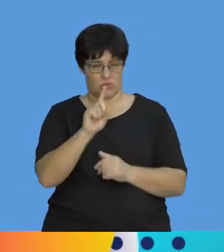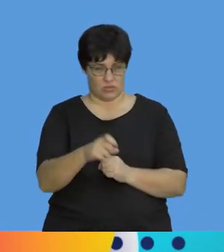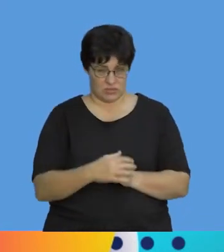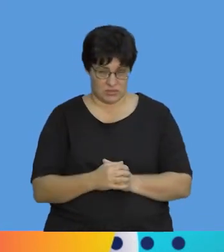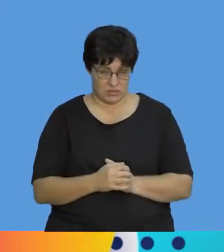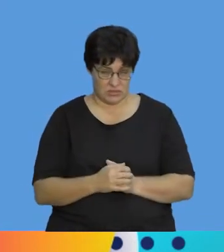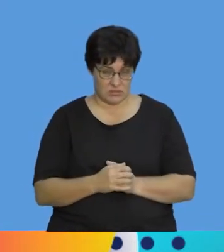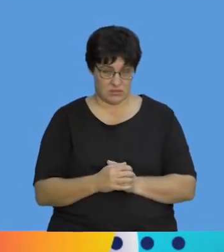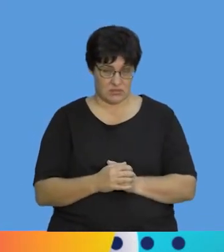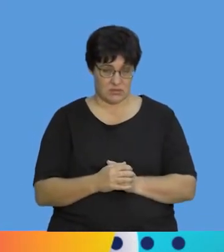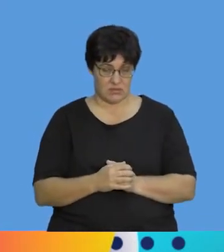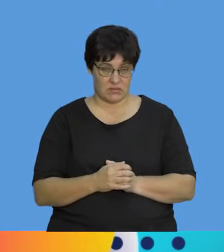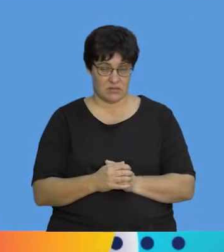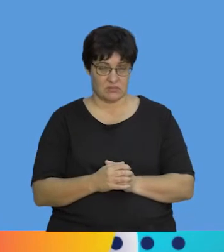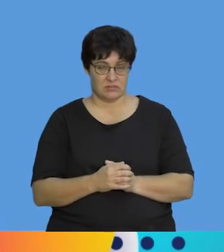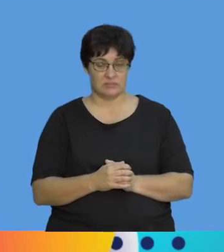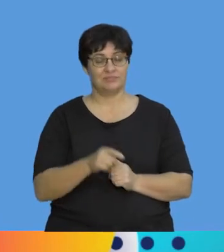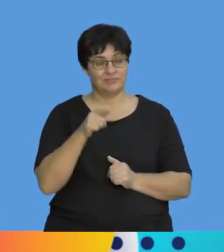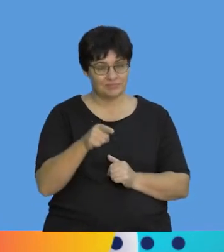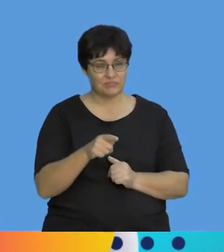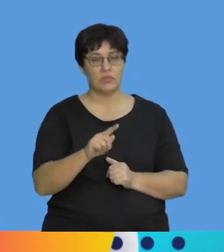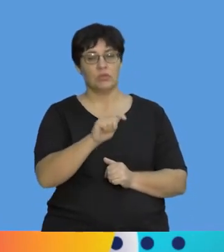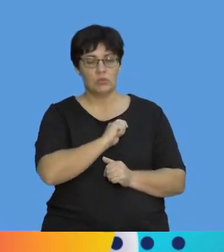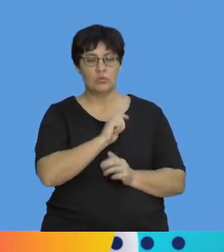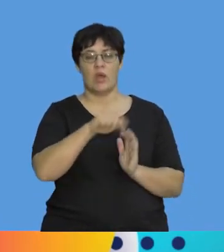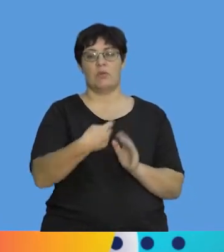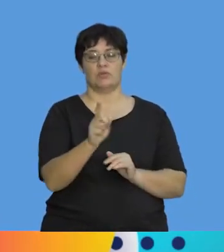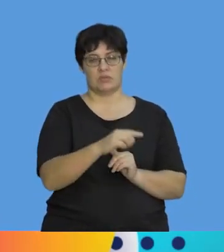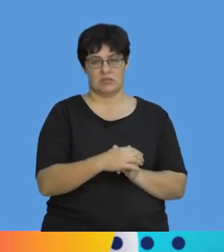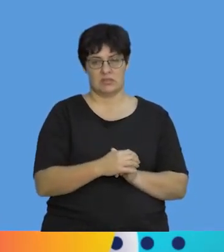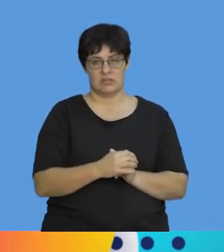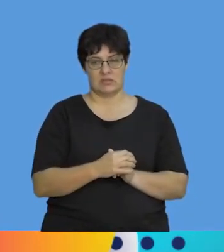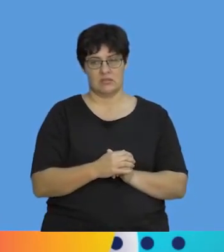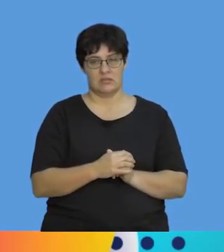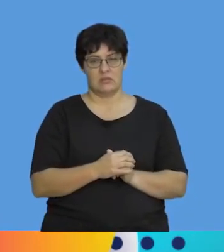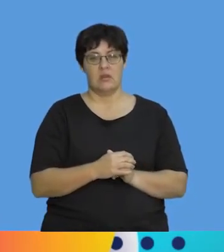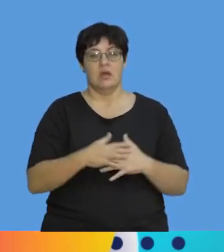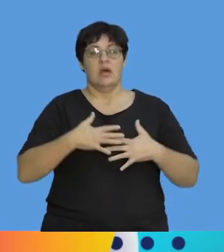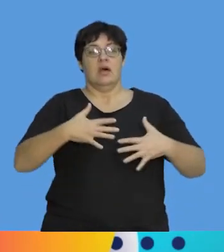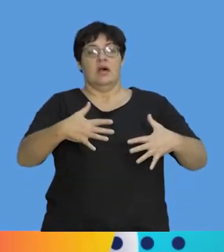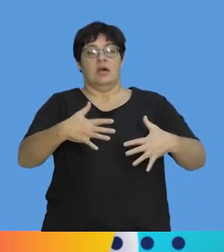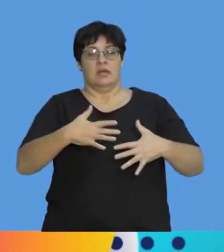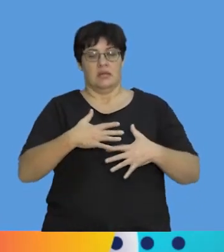you. So this really is about taking a deep breath,